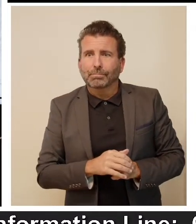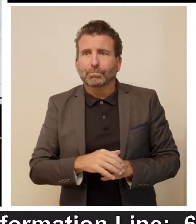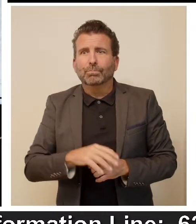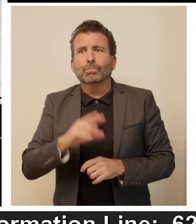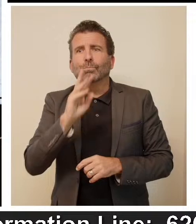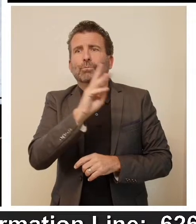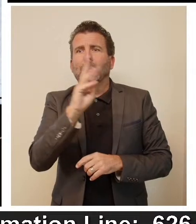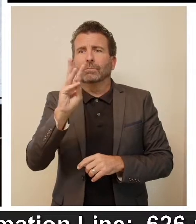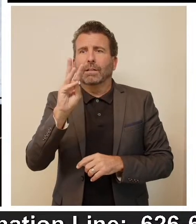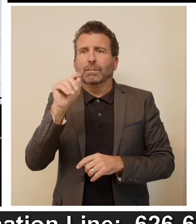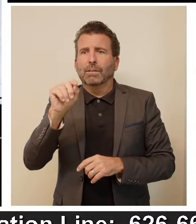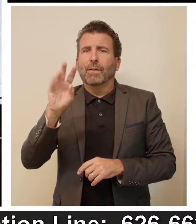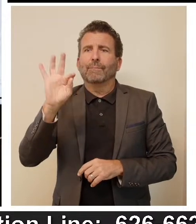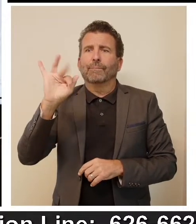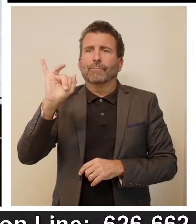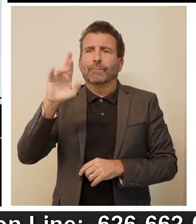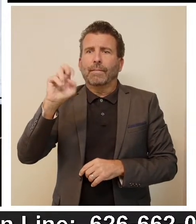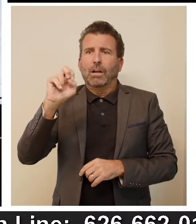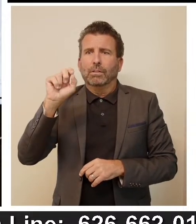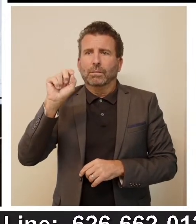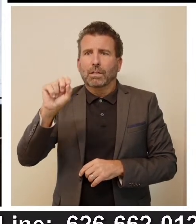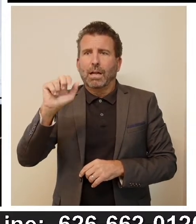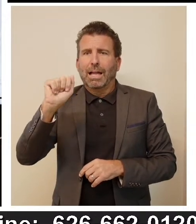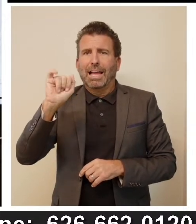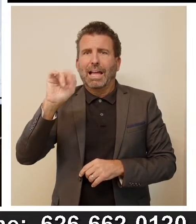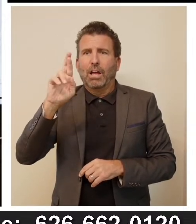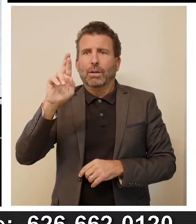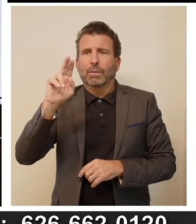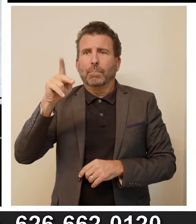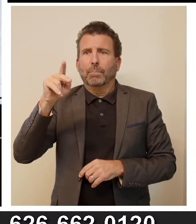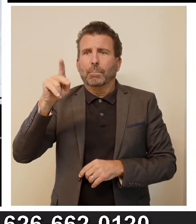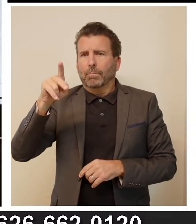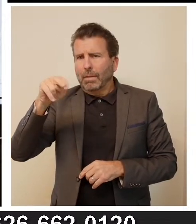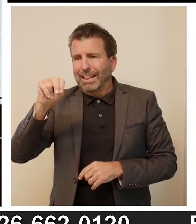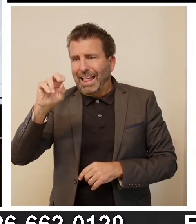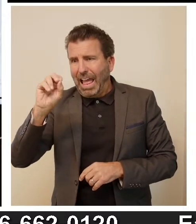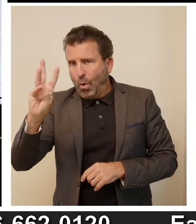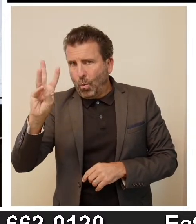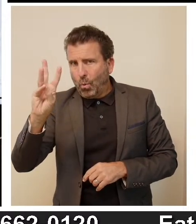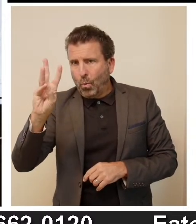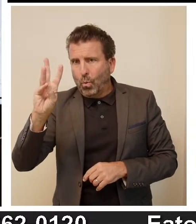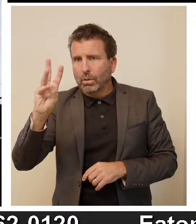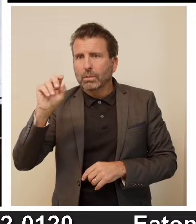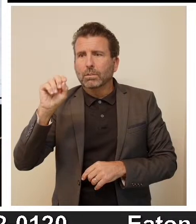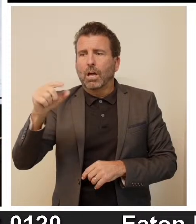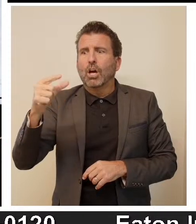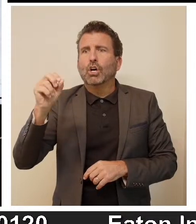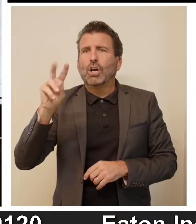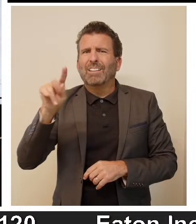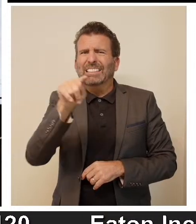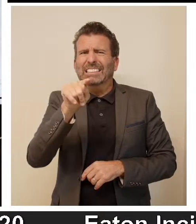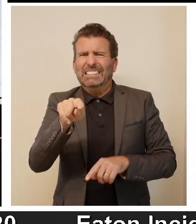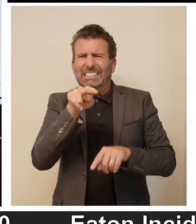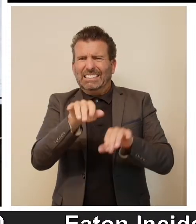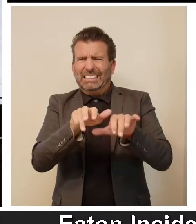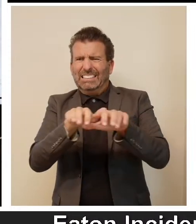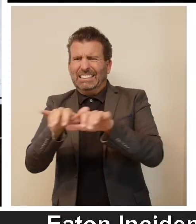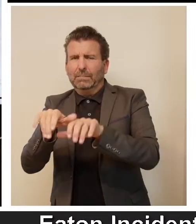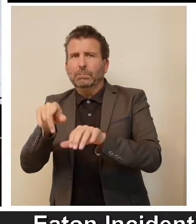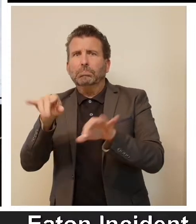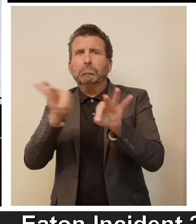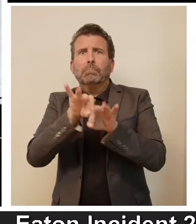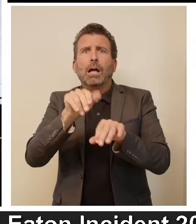fire.airnow.gov. We would like to give special thanks to all the community members who have purchased and operate either a Purple Air or